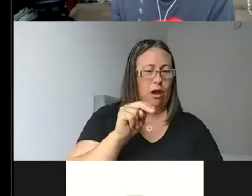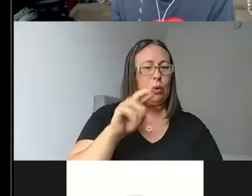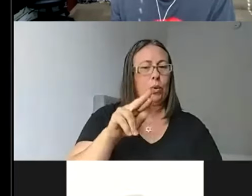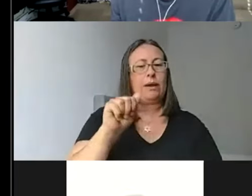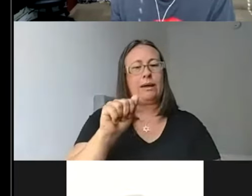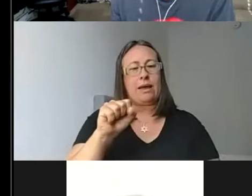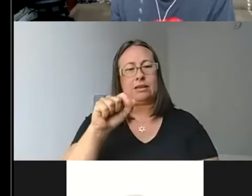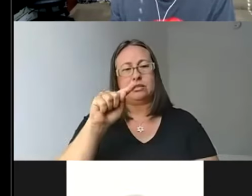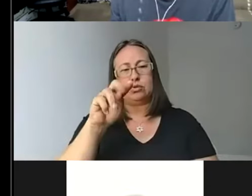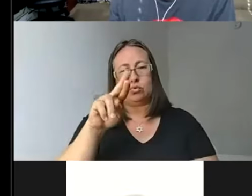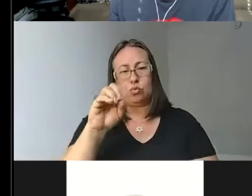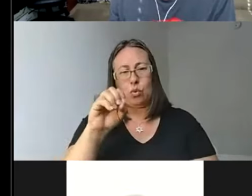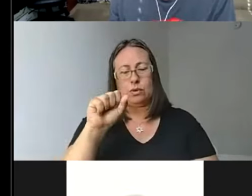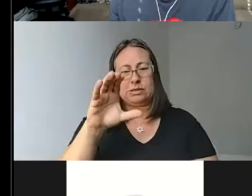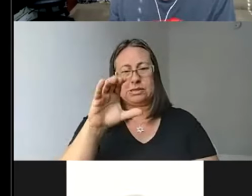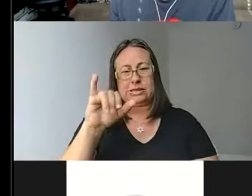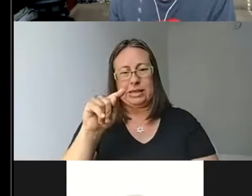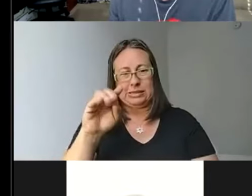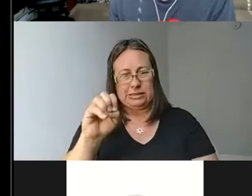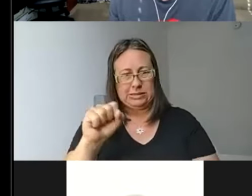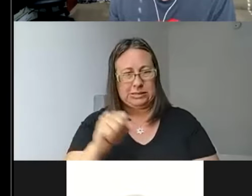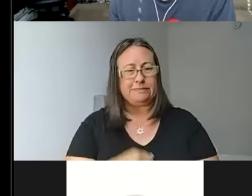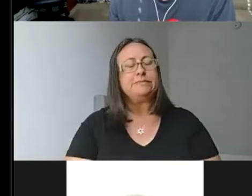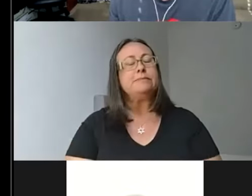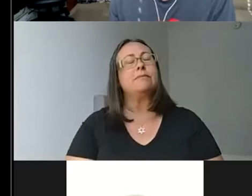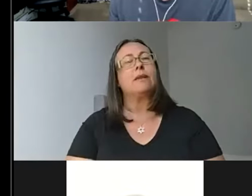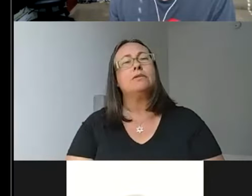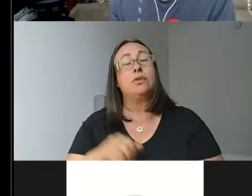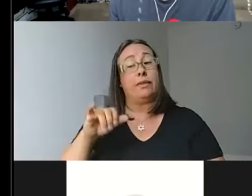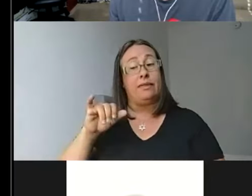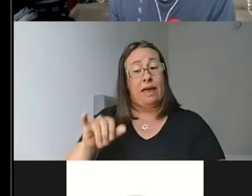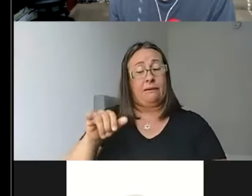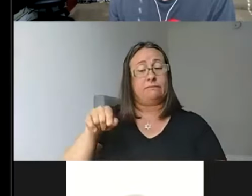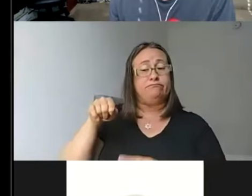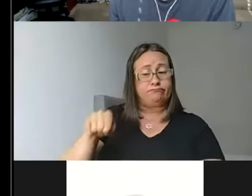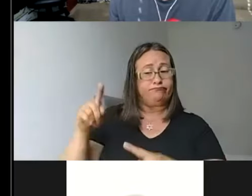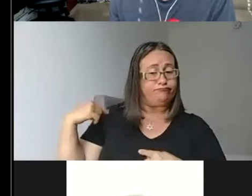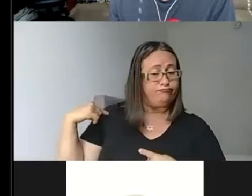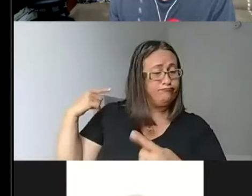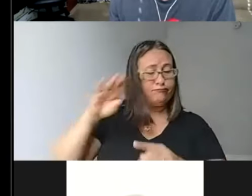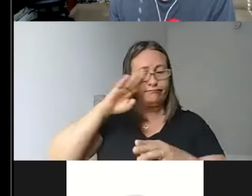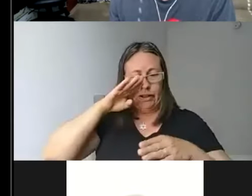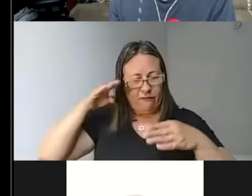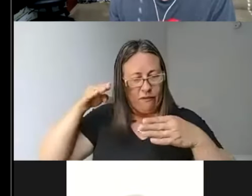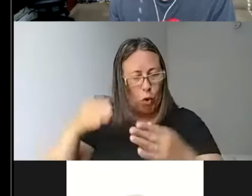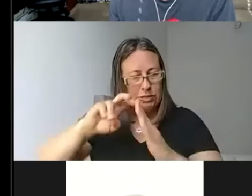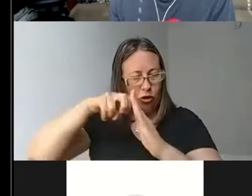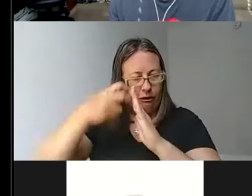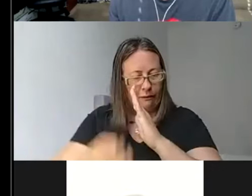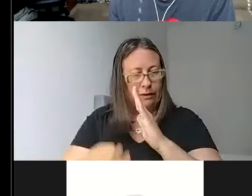of cells. And so that's what we've been kind of focusing on